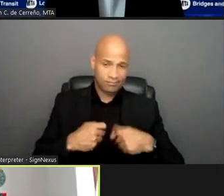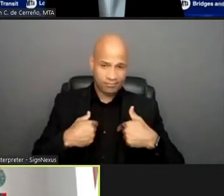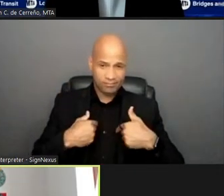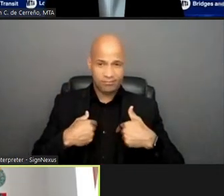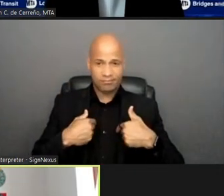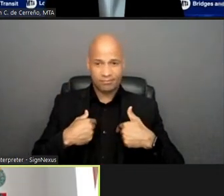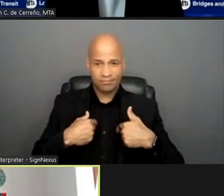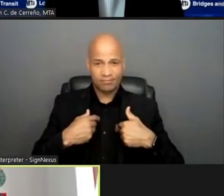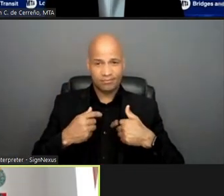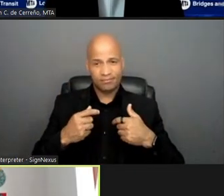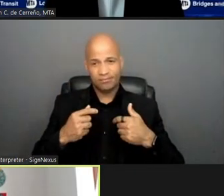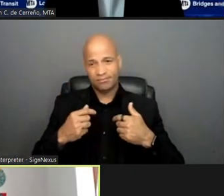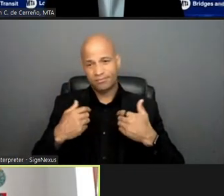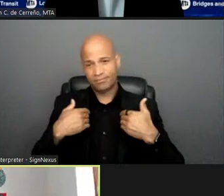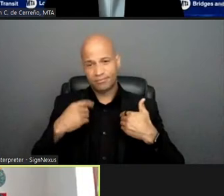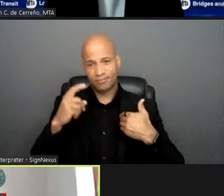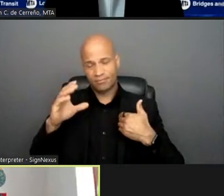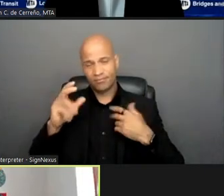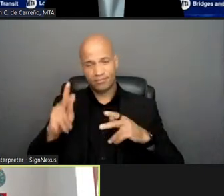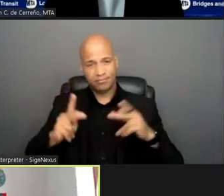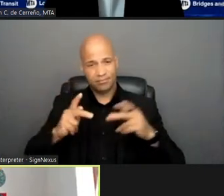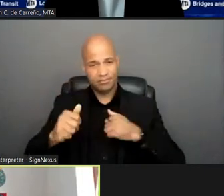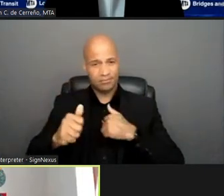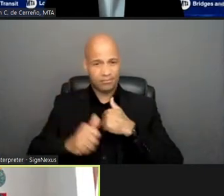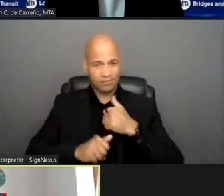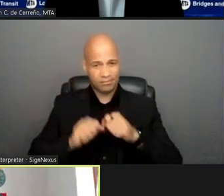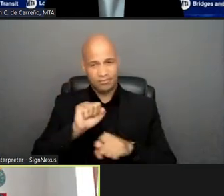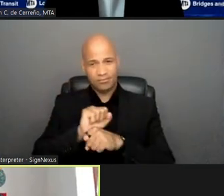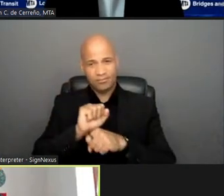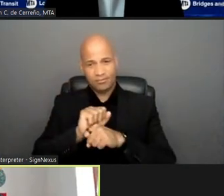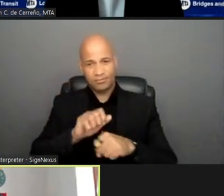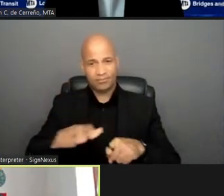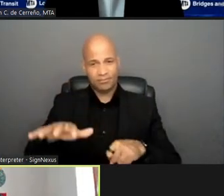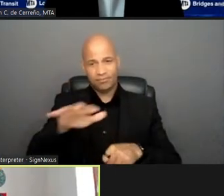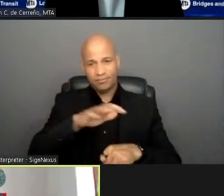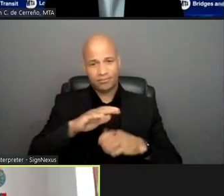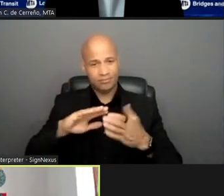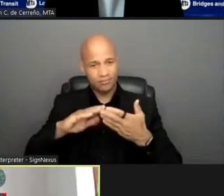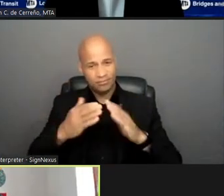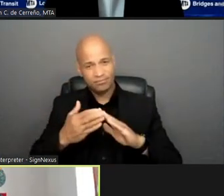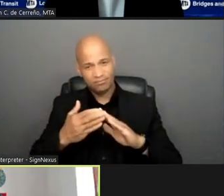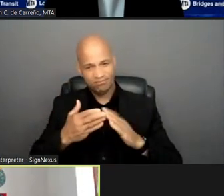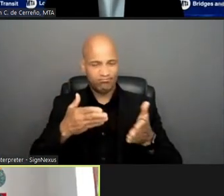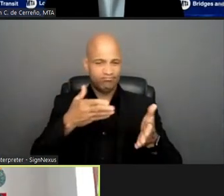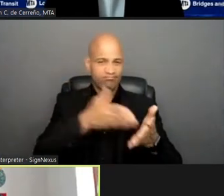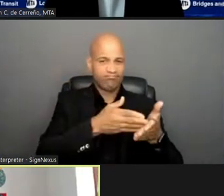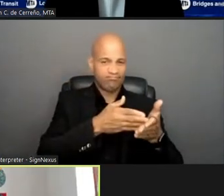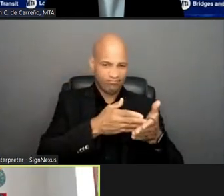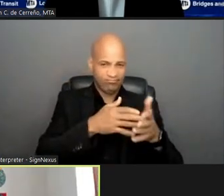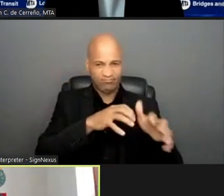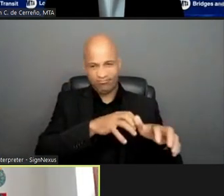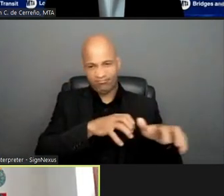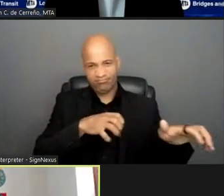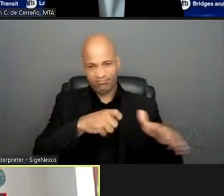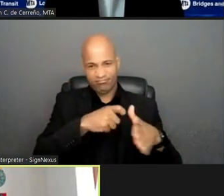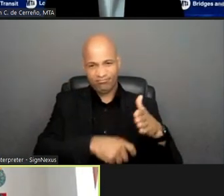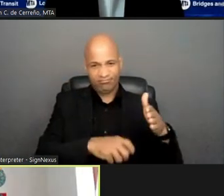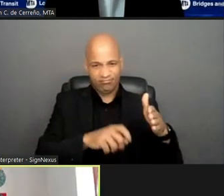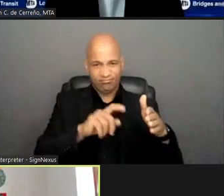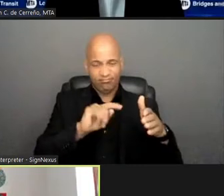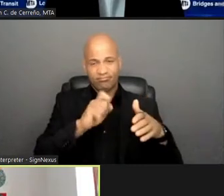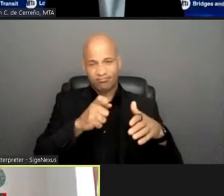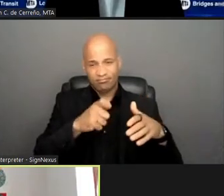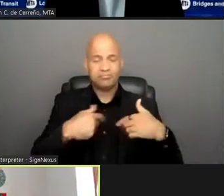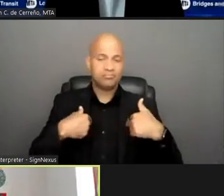working across the city I pose the um so-called congestion tax I have lived in London in